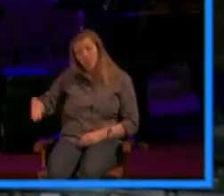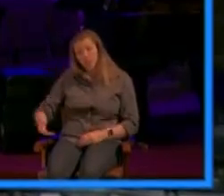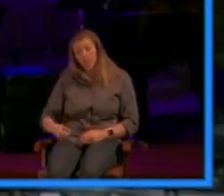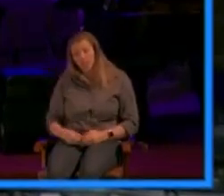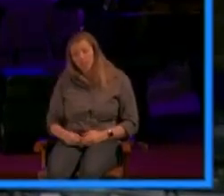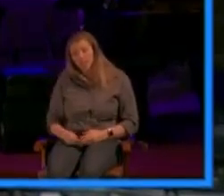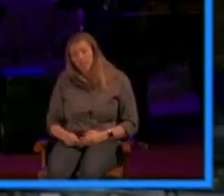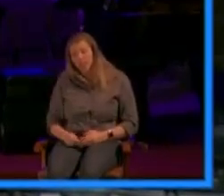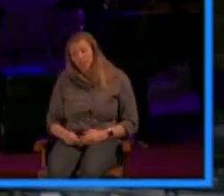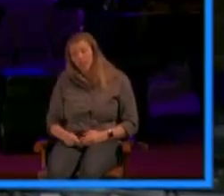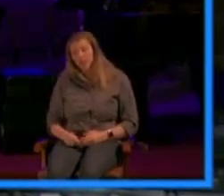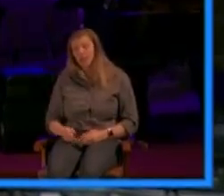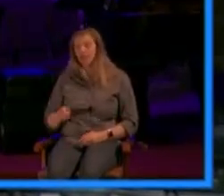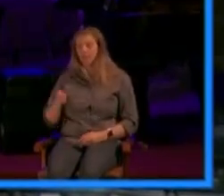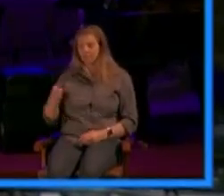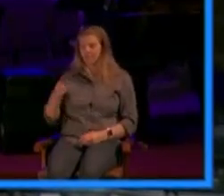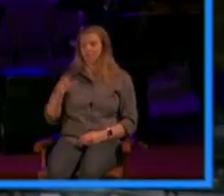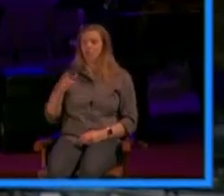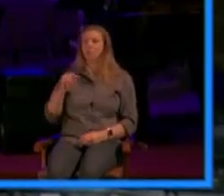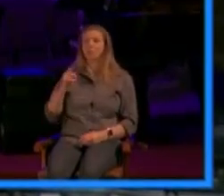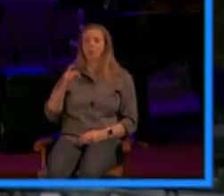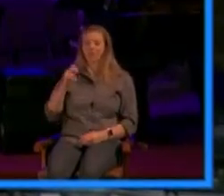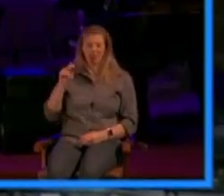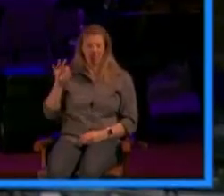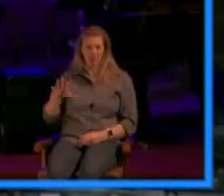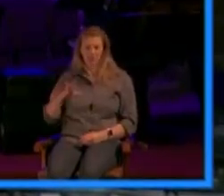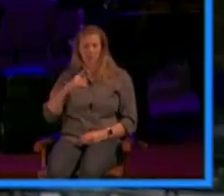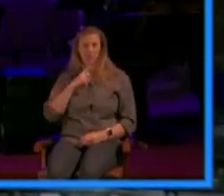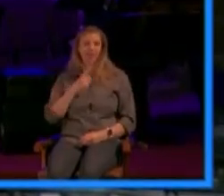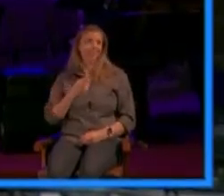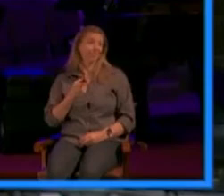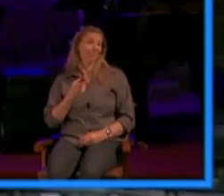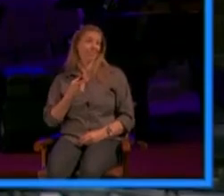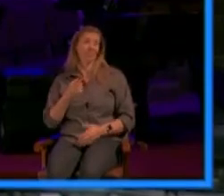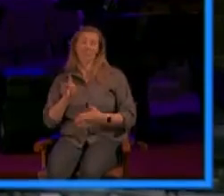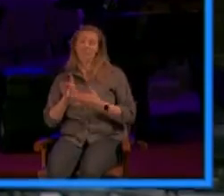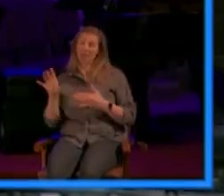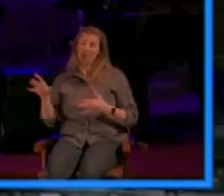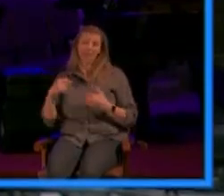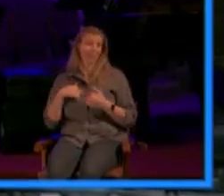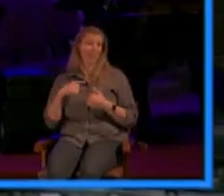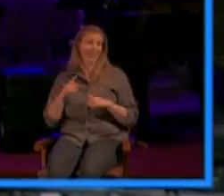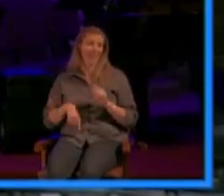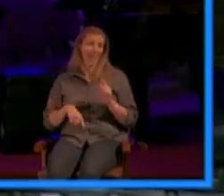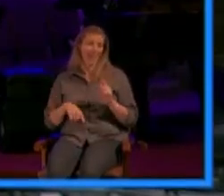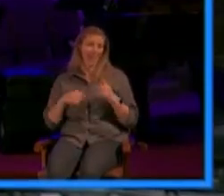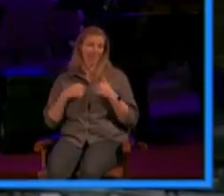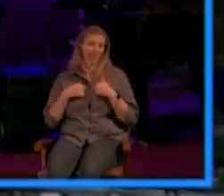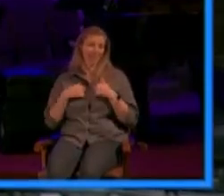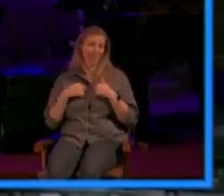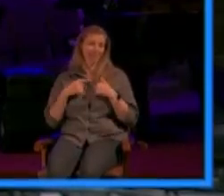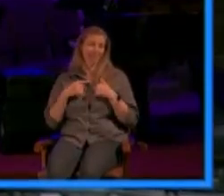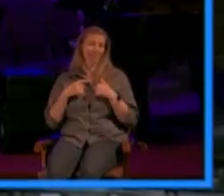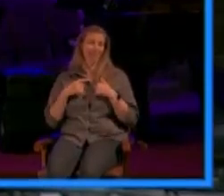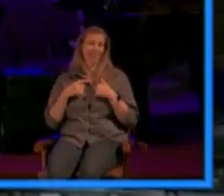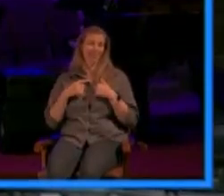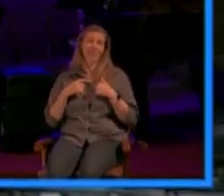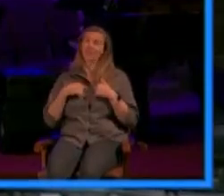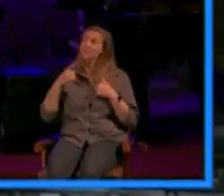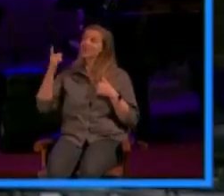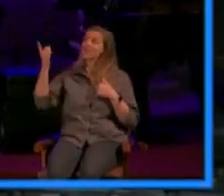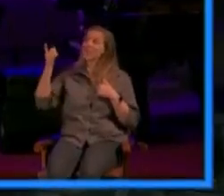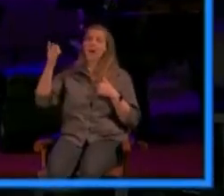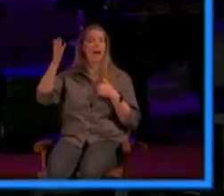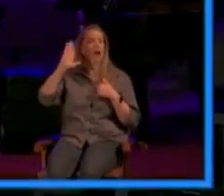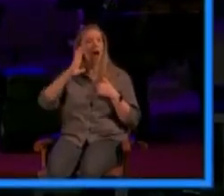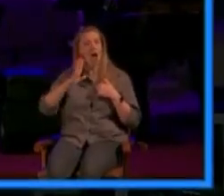sir, you cannot banish me because the whole world belongs to my Father. So you can't banish me. And